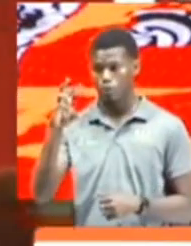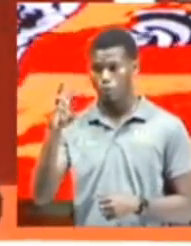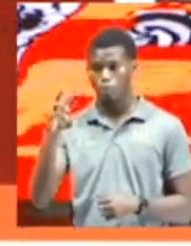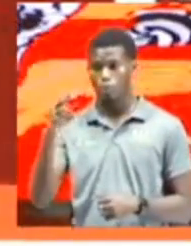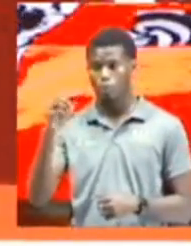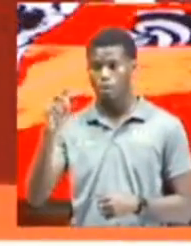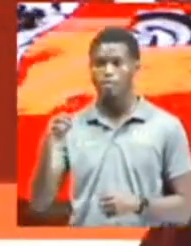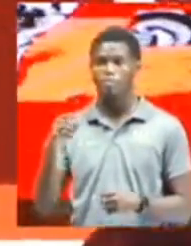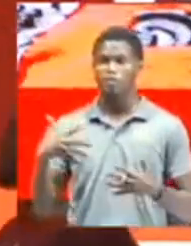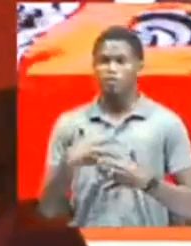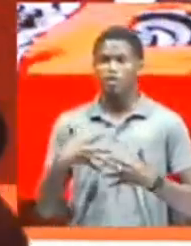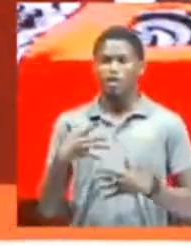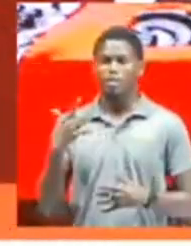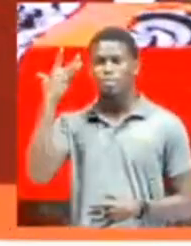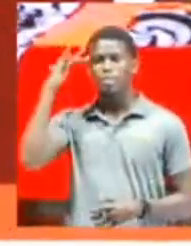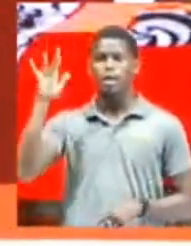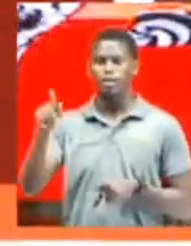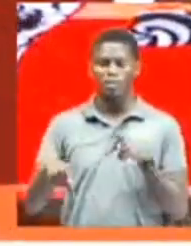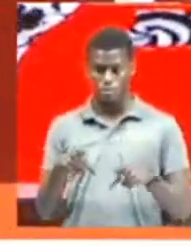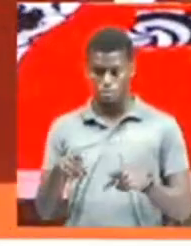afraid of bright people?